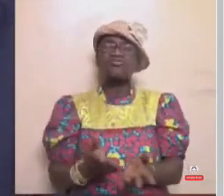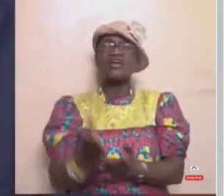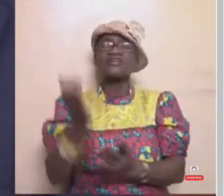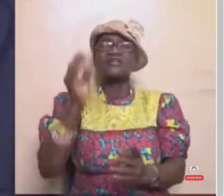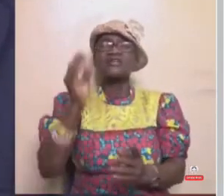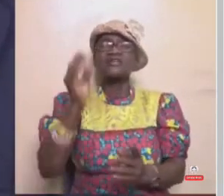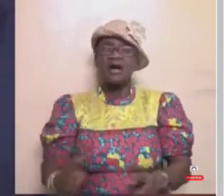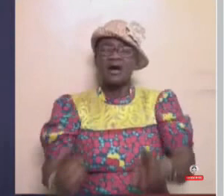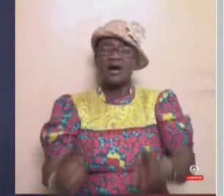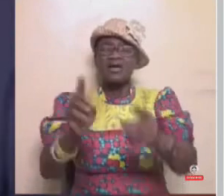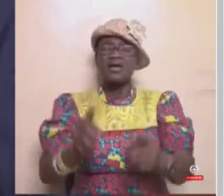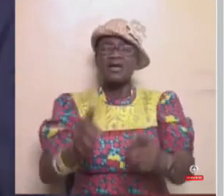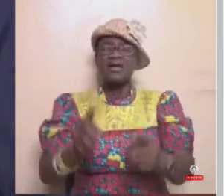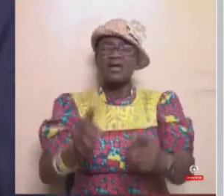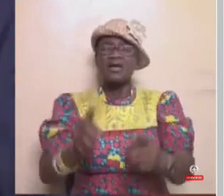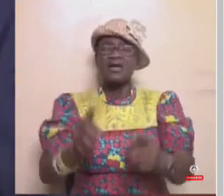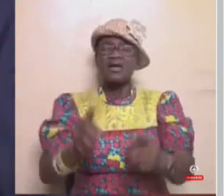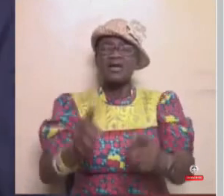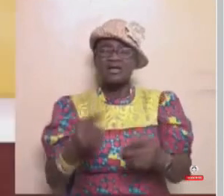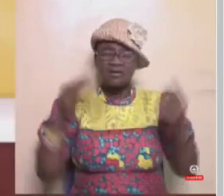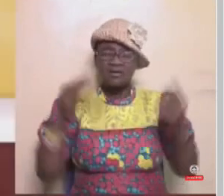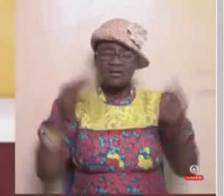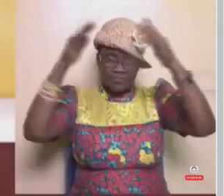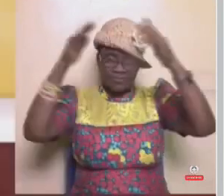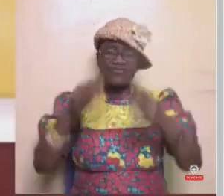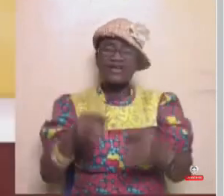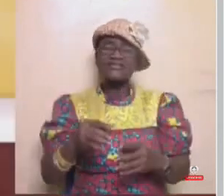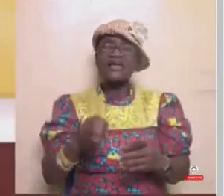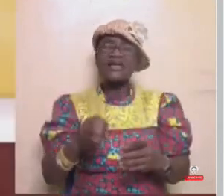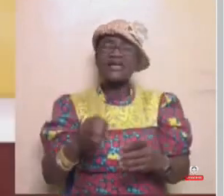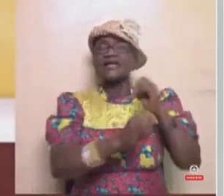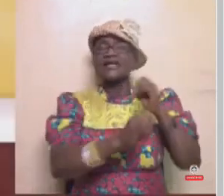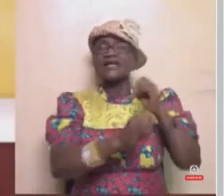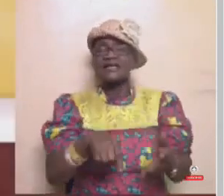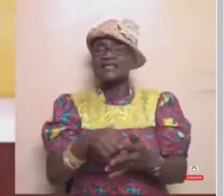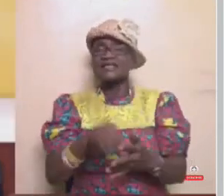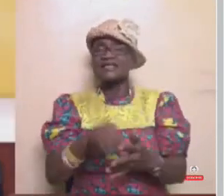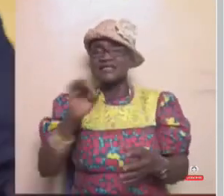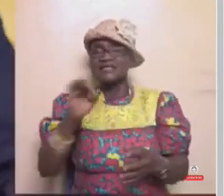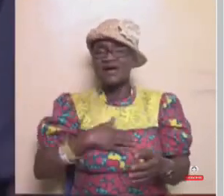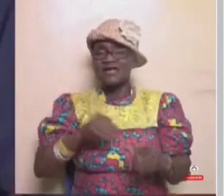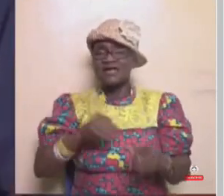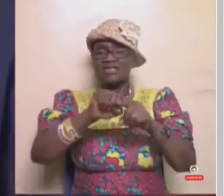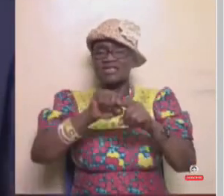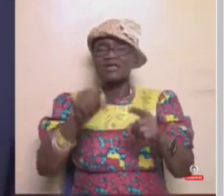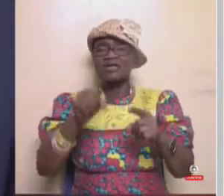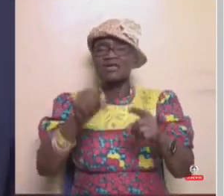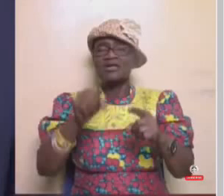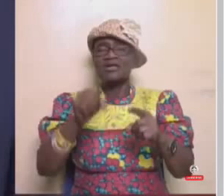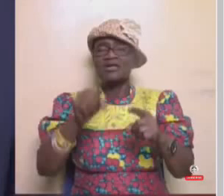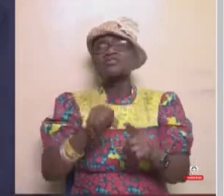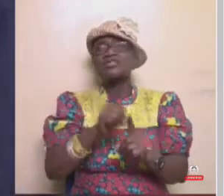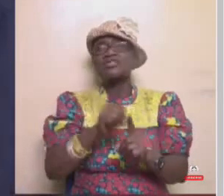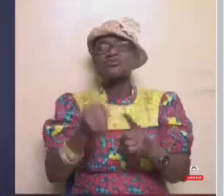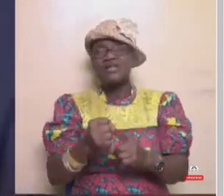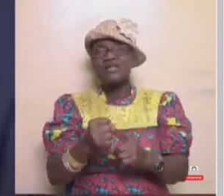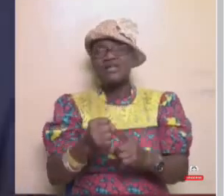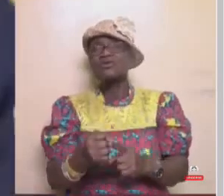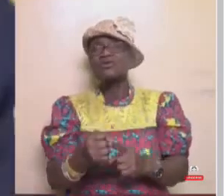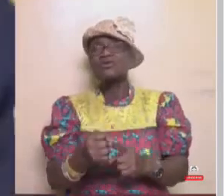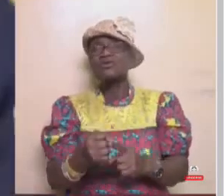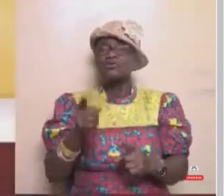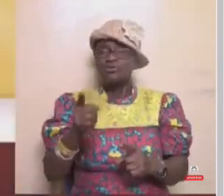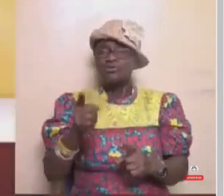prophet, Elisha, and complained, "This is my situation. You two have been covering your problem. You